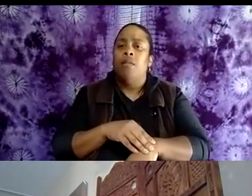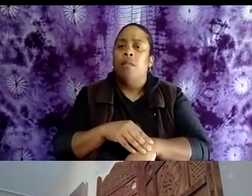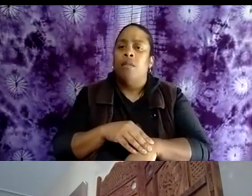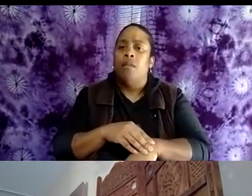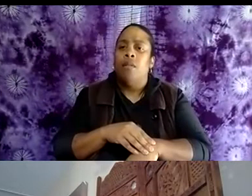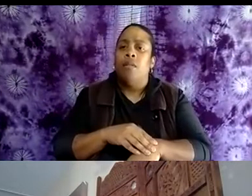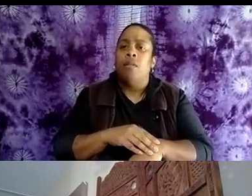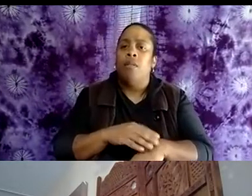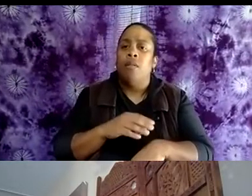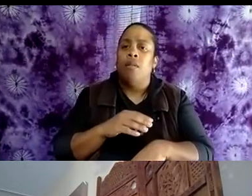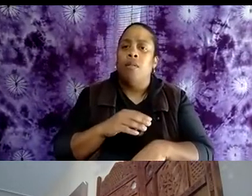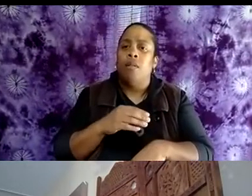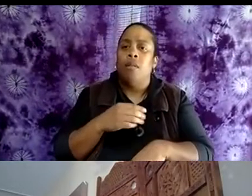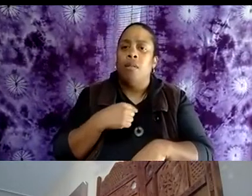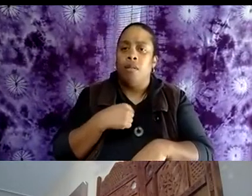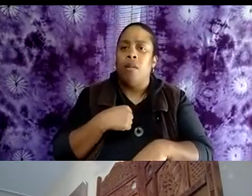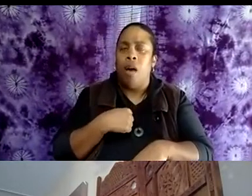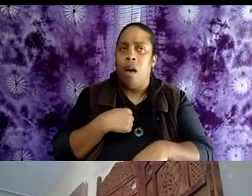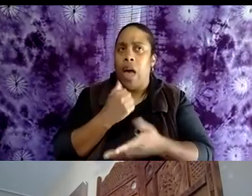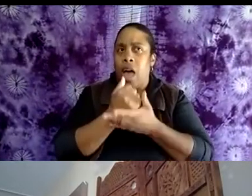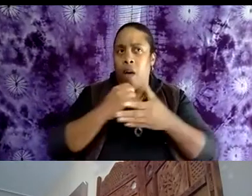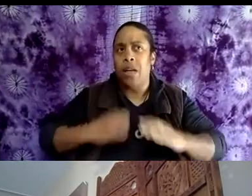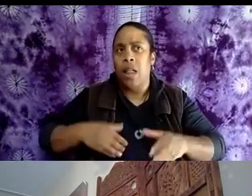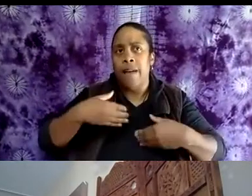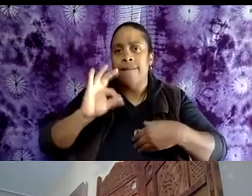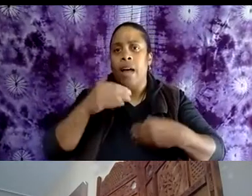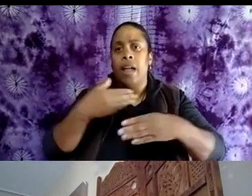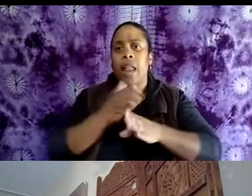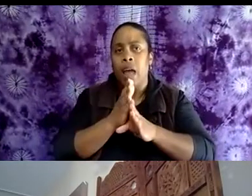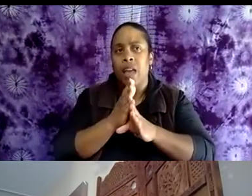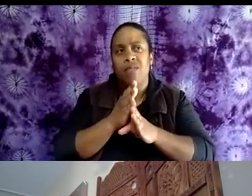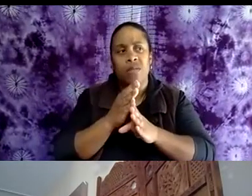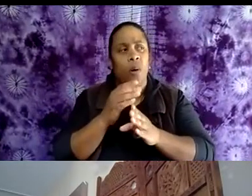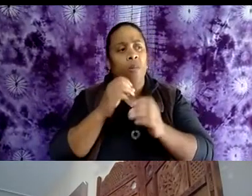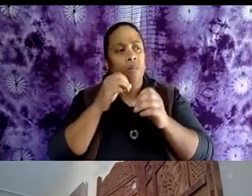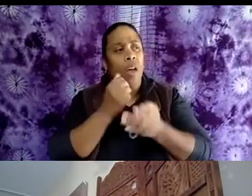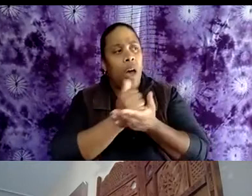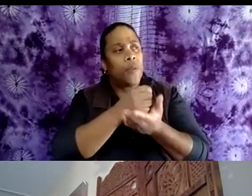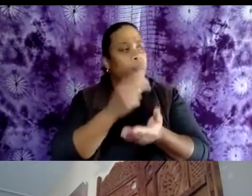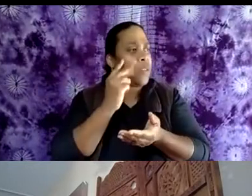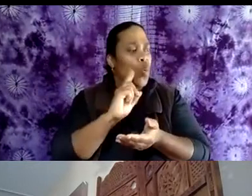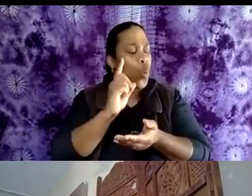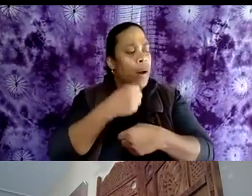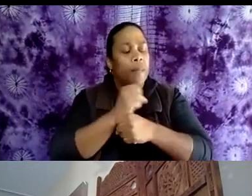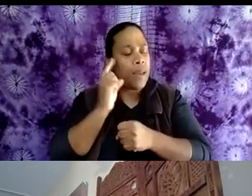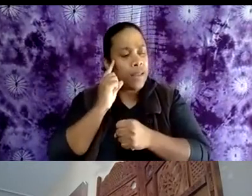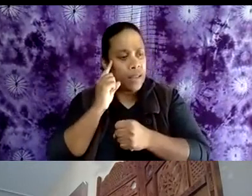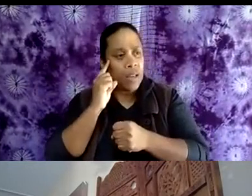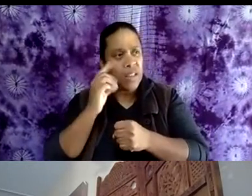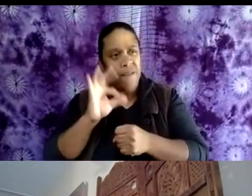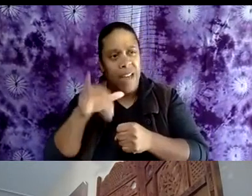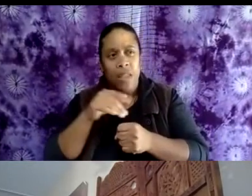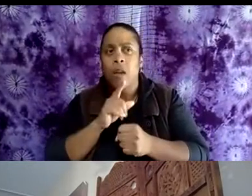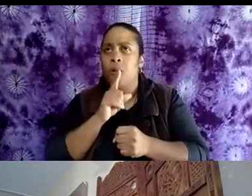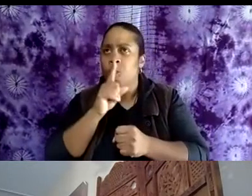I aim to find an alignment with the client where they can see that it makes sense, that these are the traits that are true of them. But we often have steps in allowing